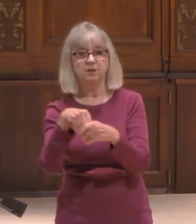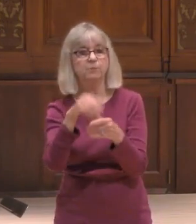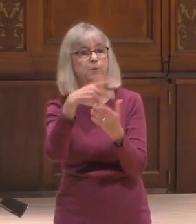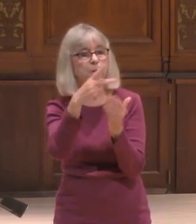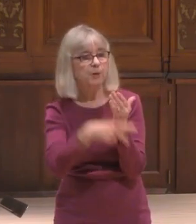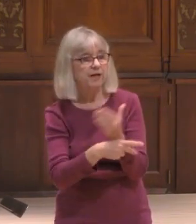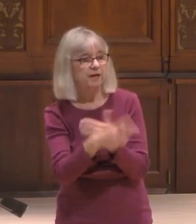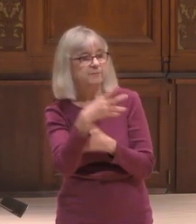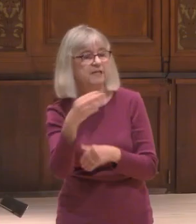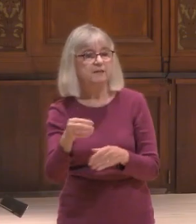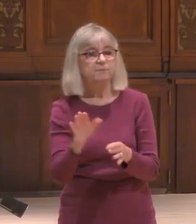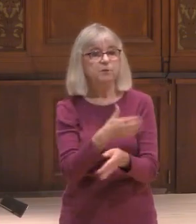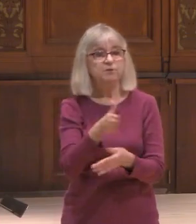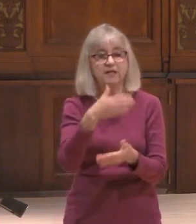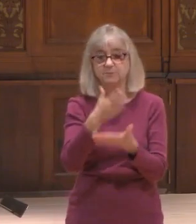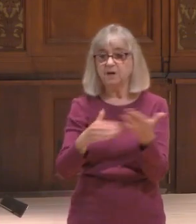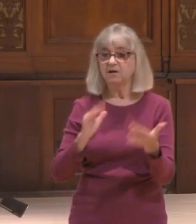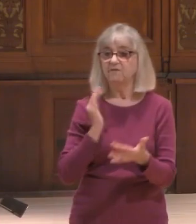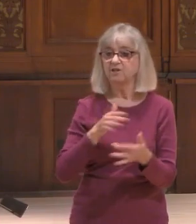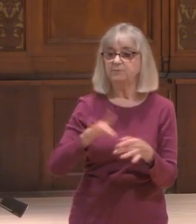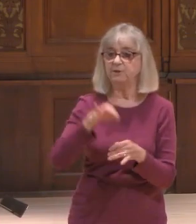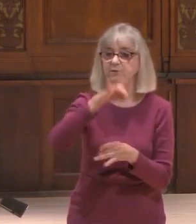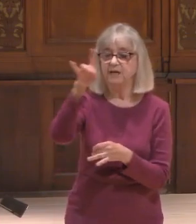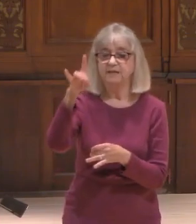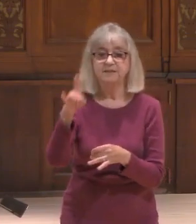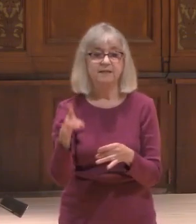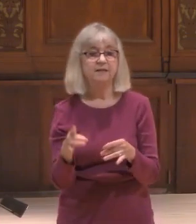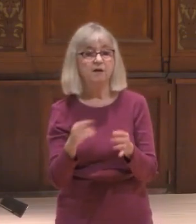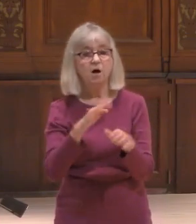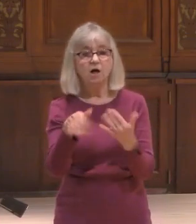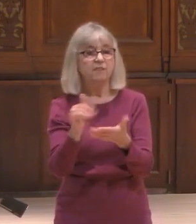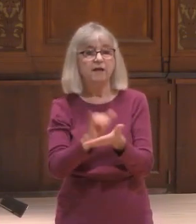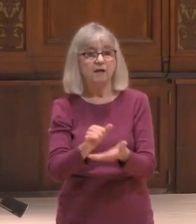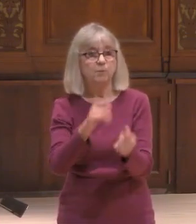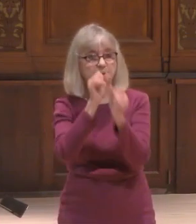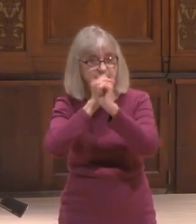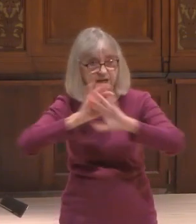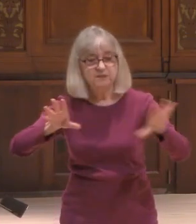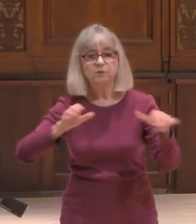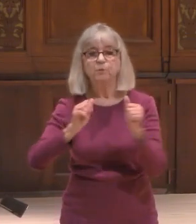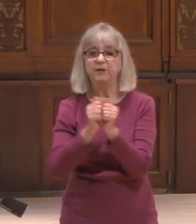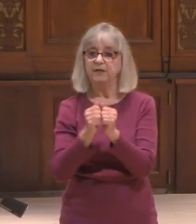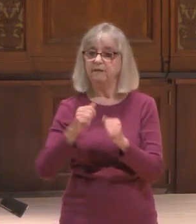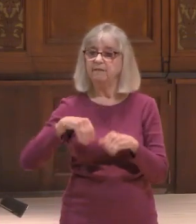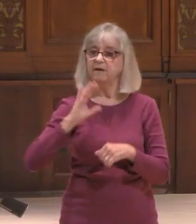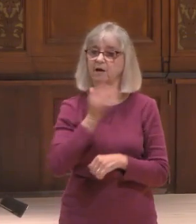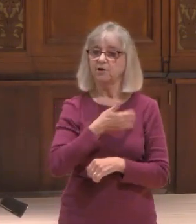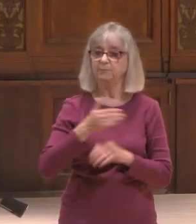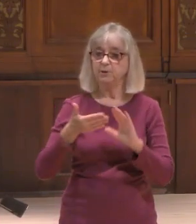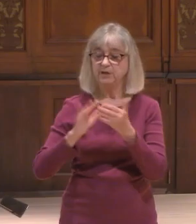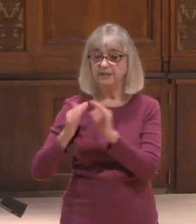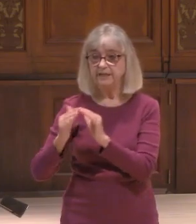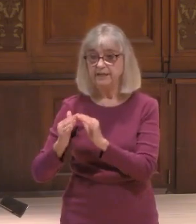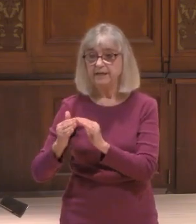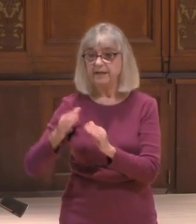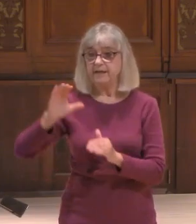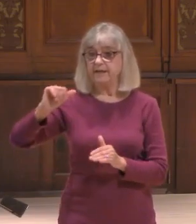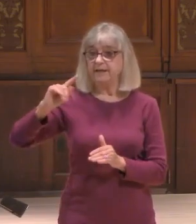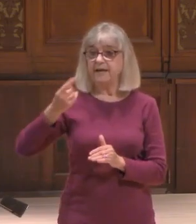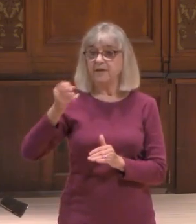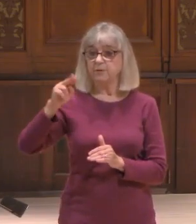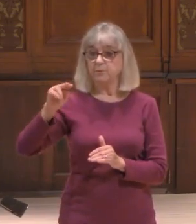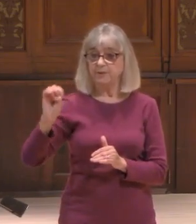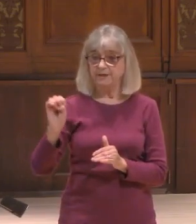of our spirituality, all the wonderful music that we are blessed with within our community." Catherine Kipp wrote,